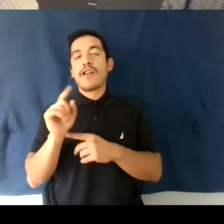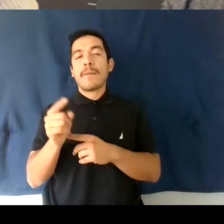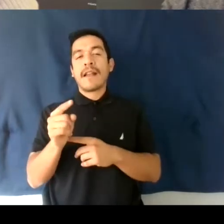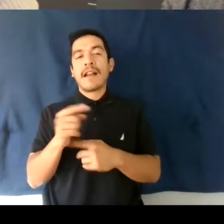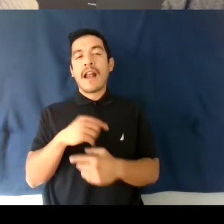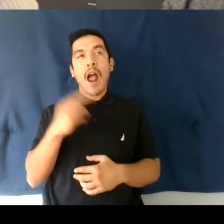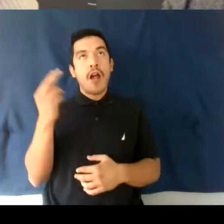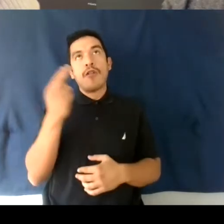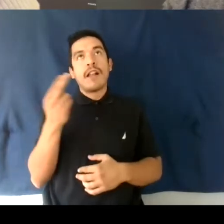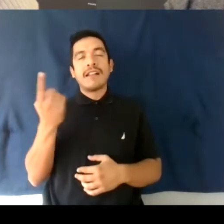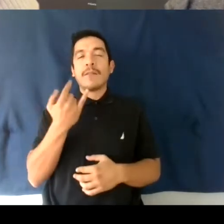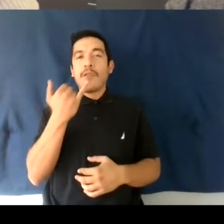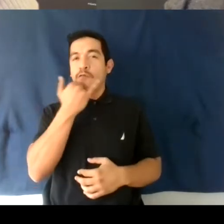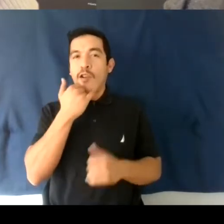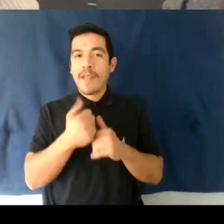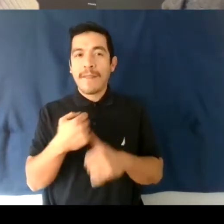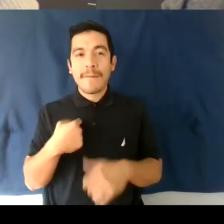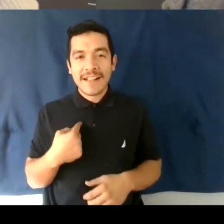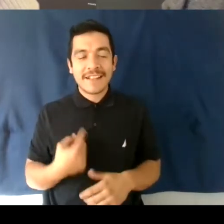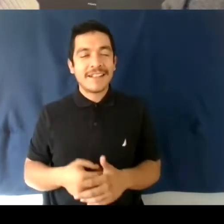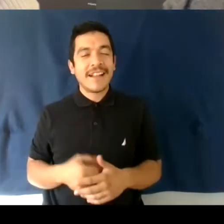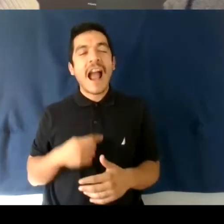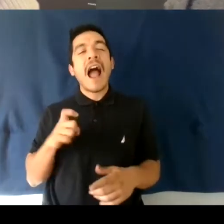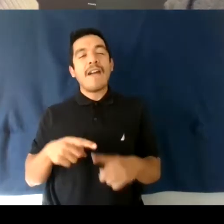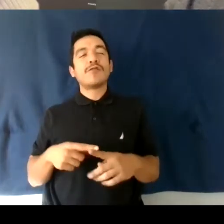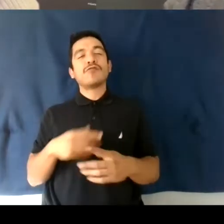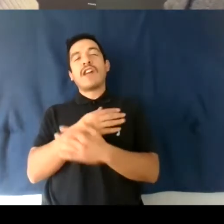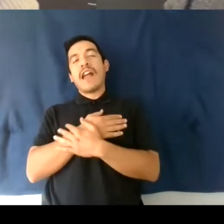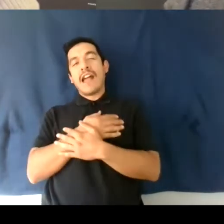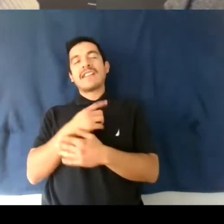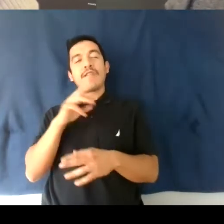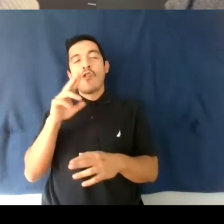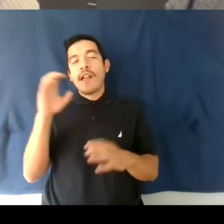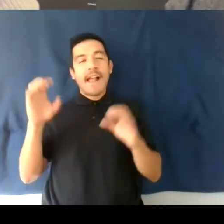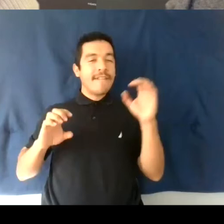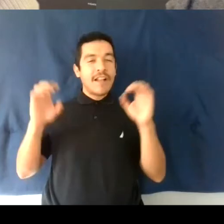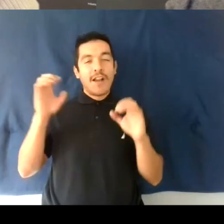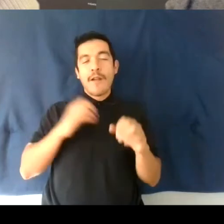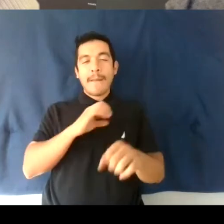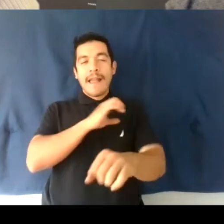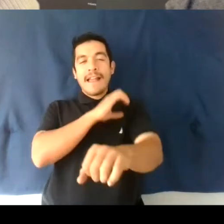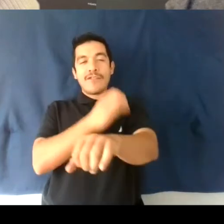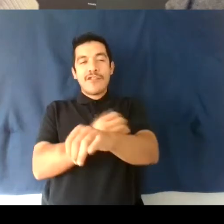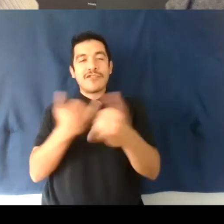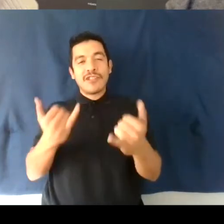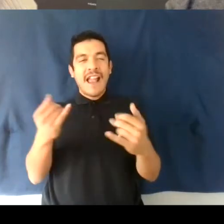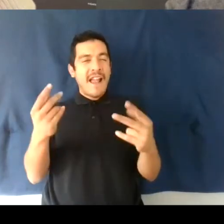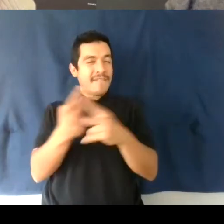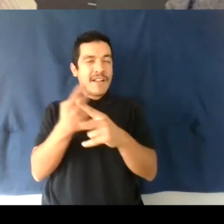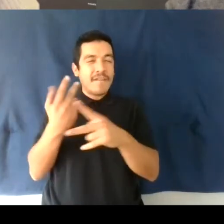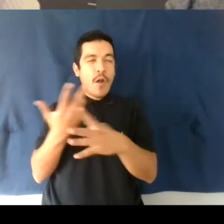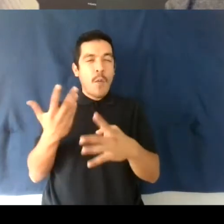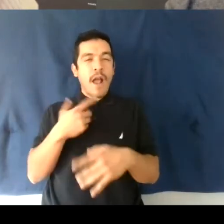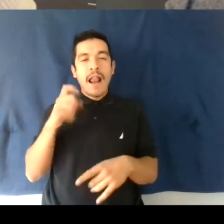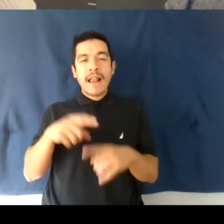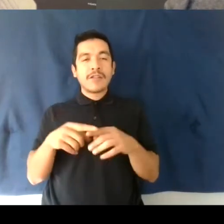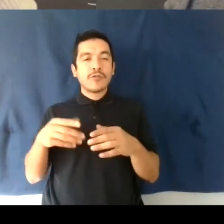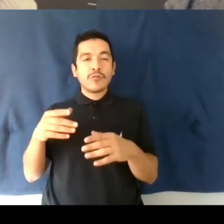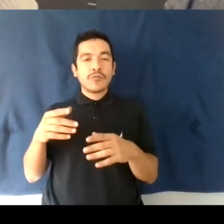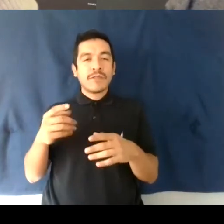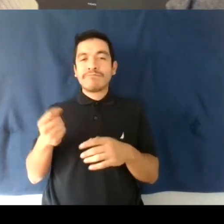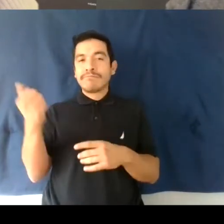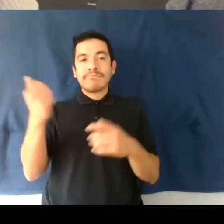I'm like, okay, something is I have to kind of reevaluate my energy today and figure out like what needs to go, what